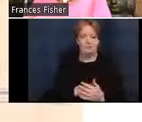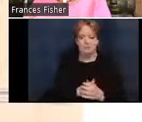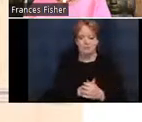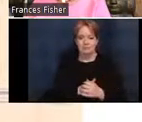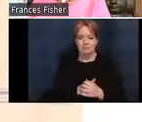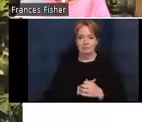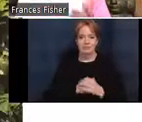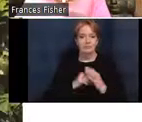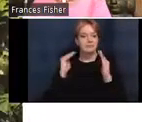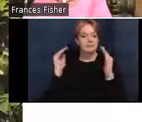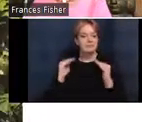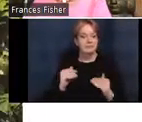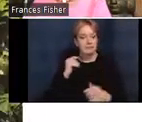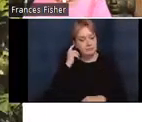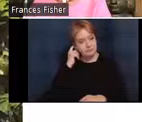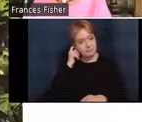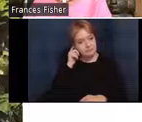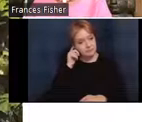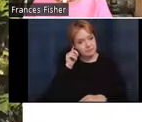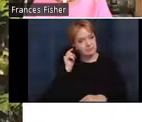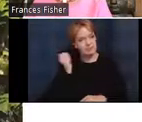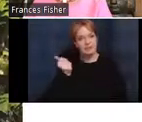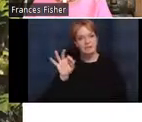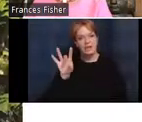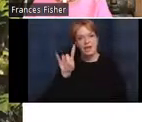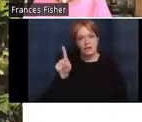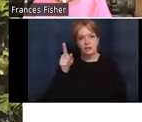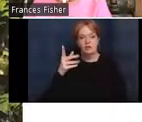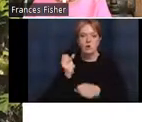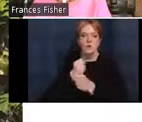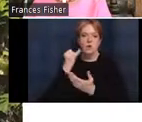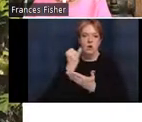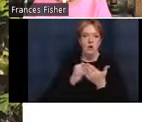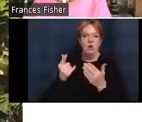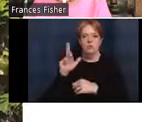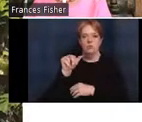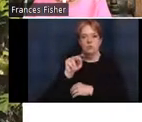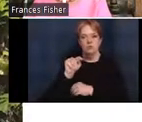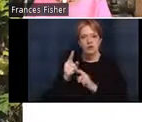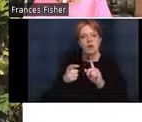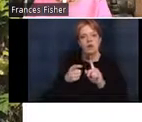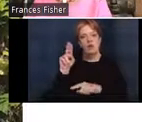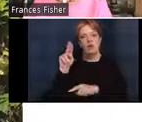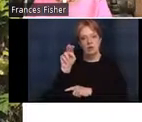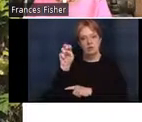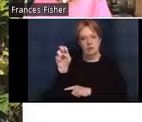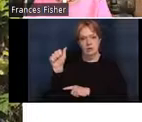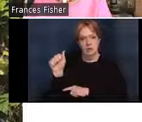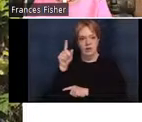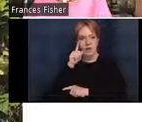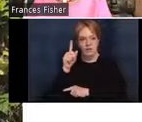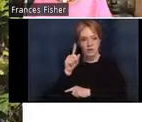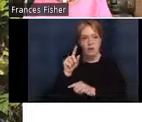And next slide, please. In 1981, she won an artist grant from the National Endowment for the Arts for an untitled sculpture, Monument